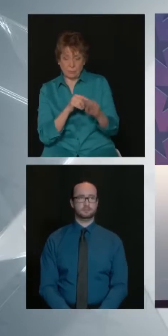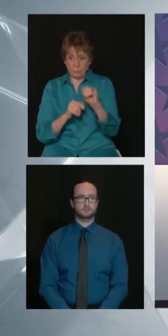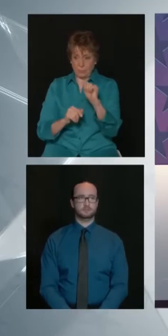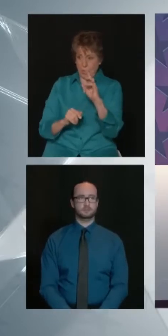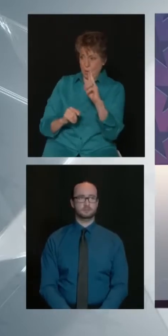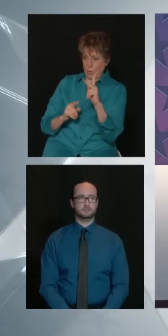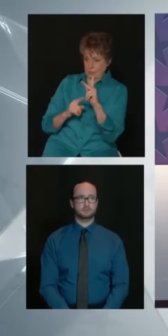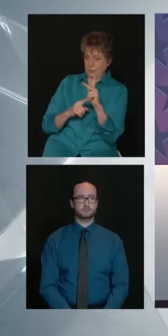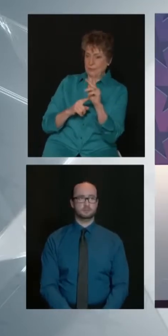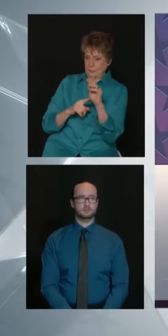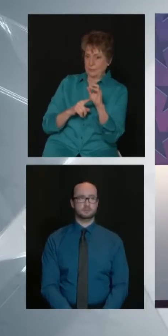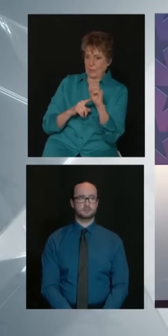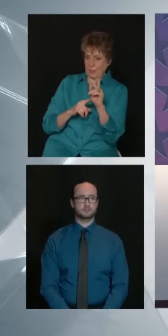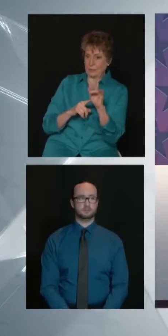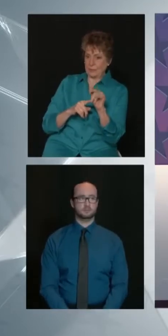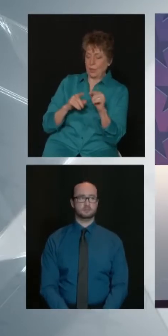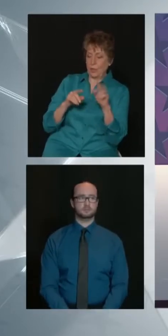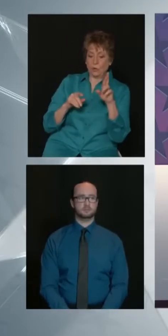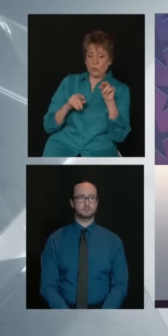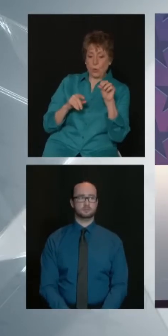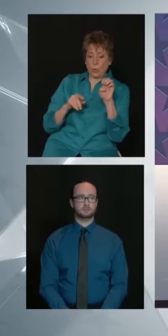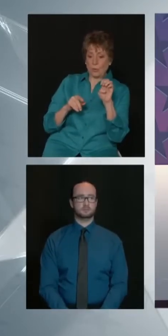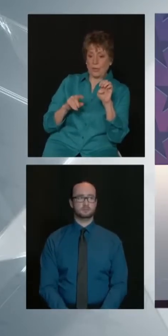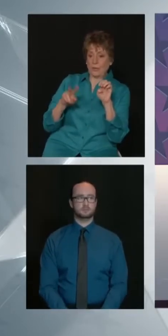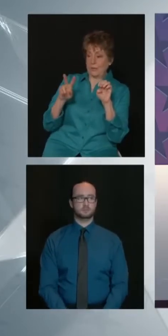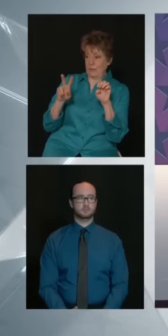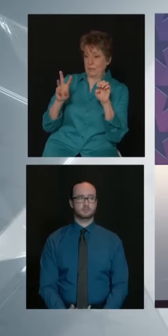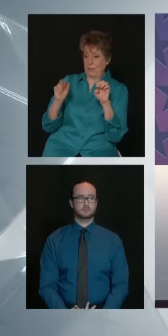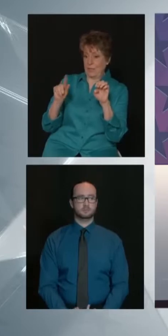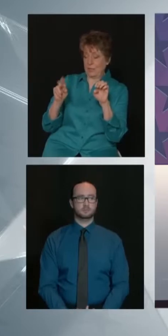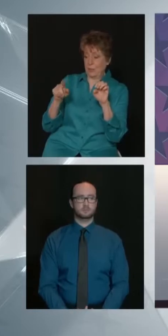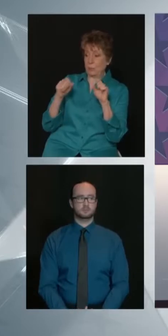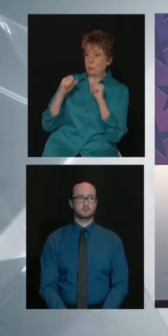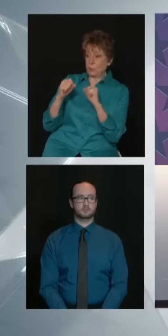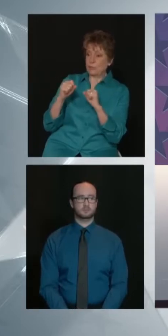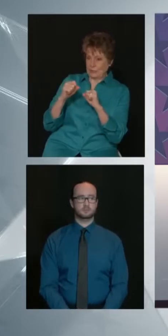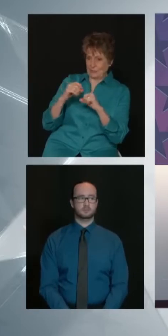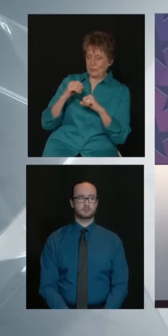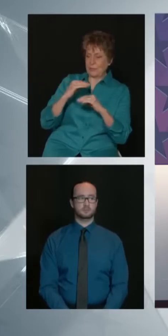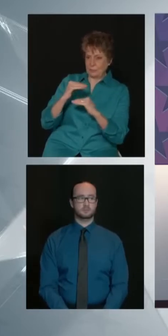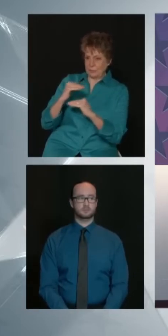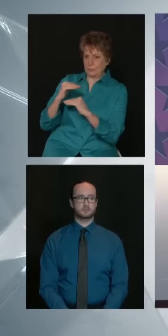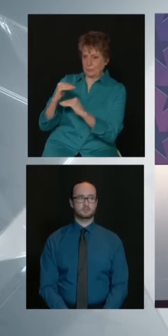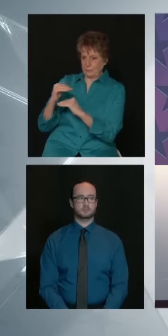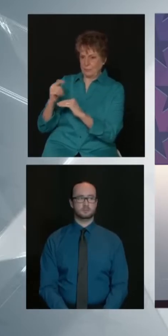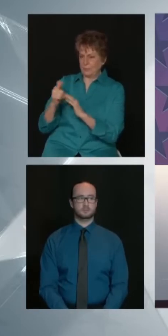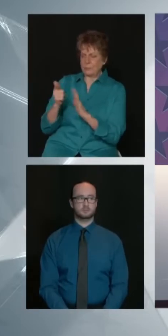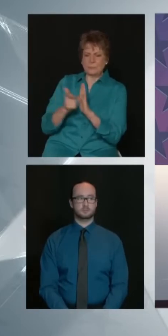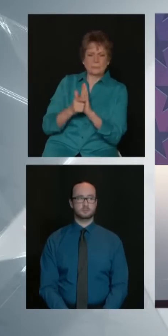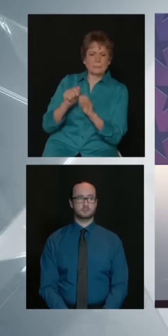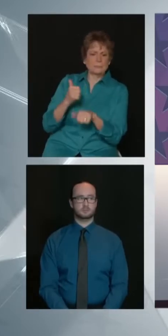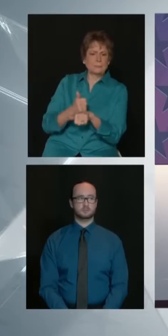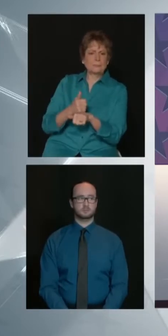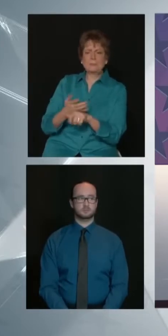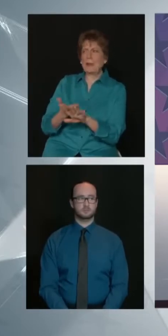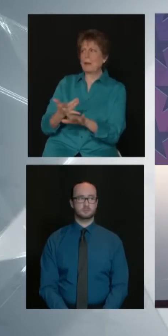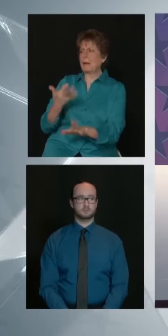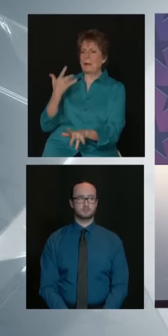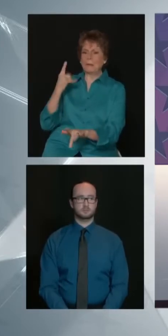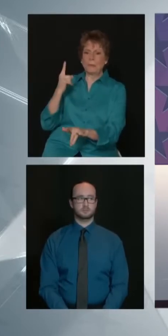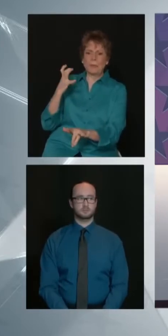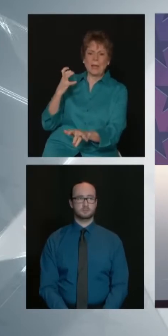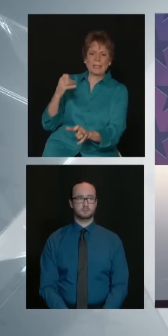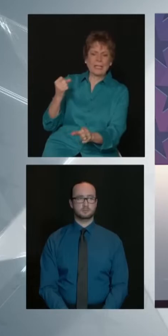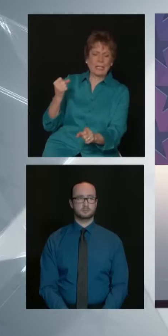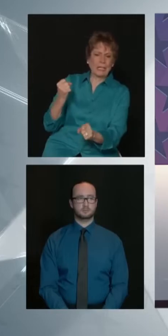allowed under Roe v. Wade was the law of the land for over a century, for 50 years. But what we have now here in the state of Arizona is